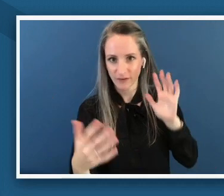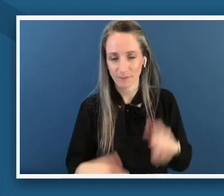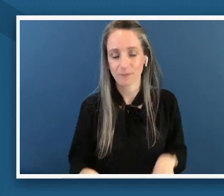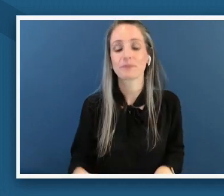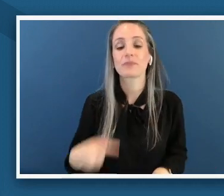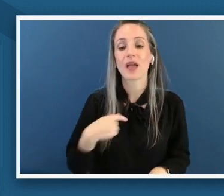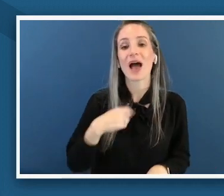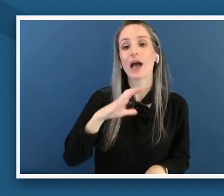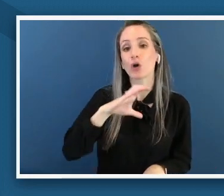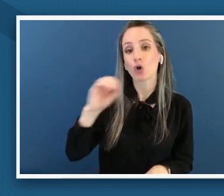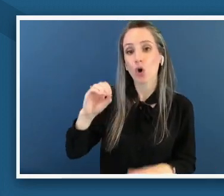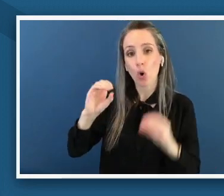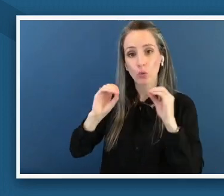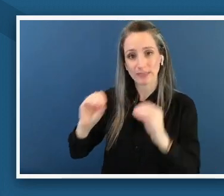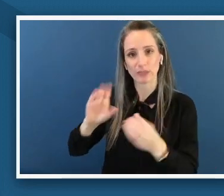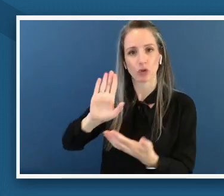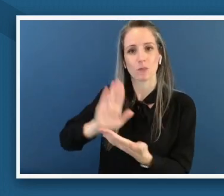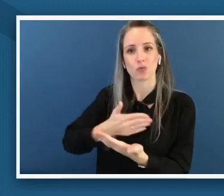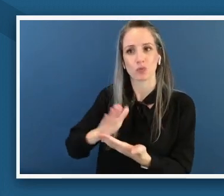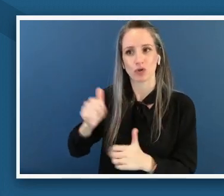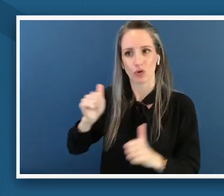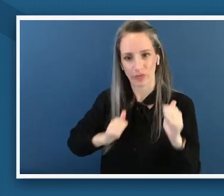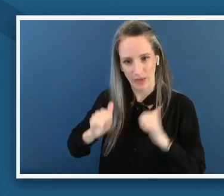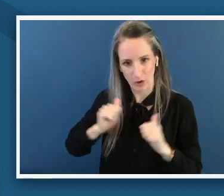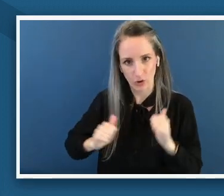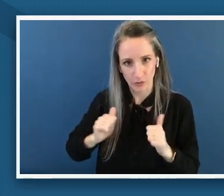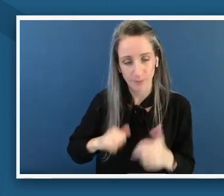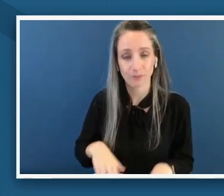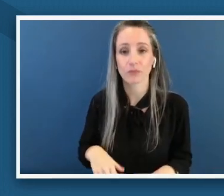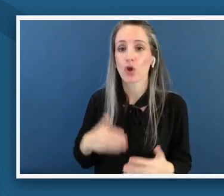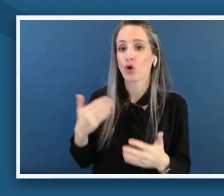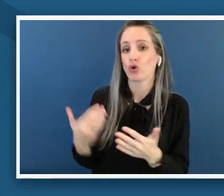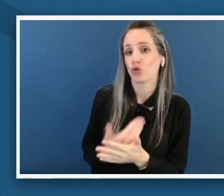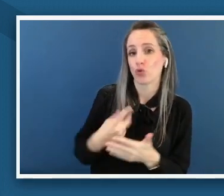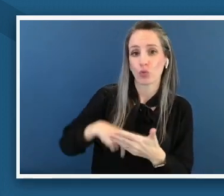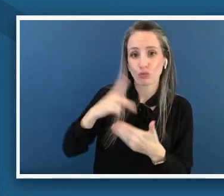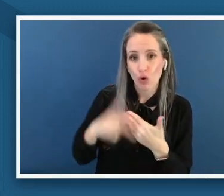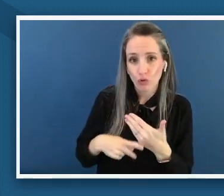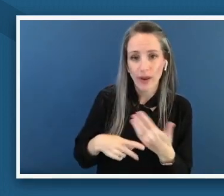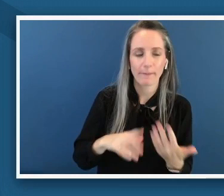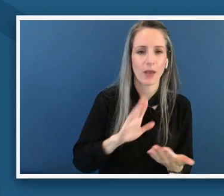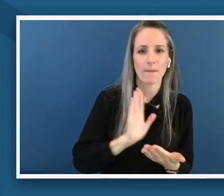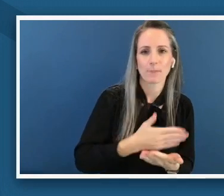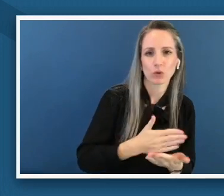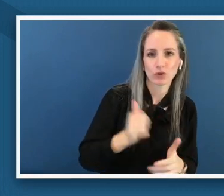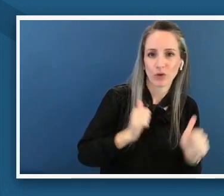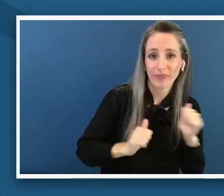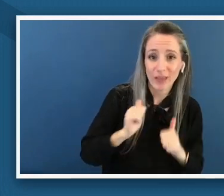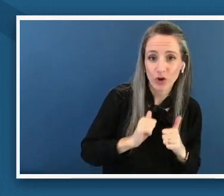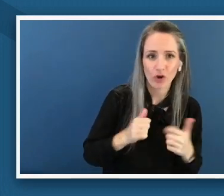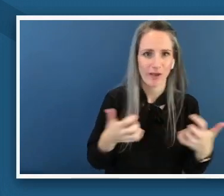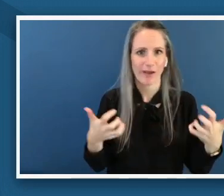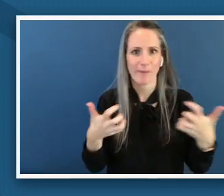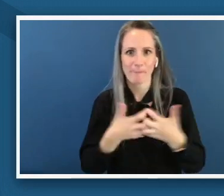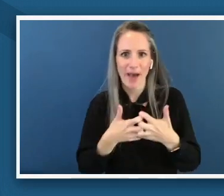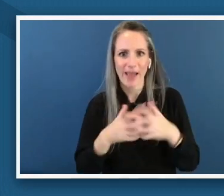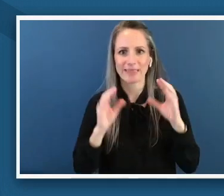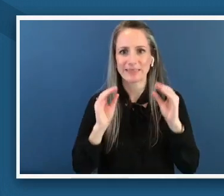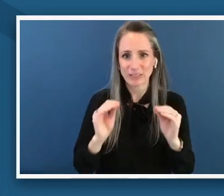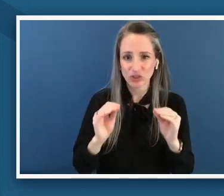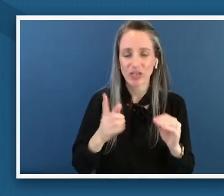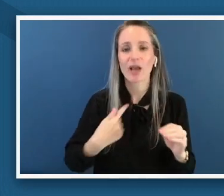theater. And so in the middle of this new program, musical theater, combined teaching, it was awesome. We were putting on The Lion